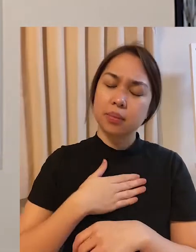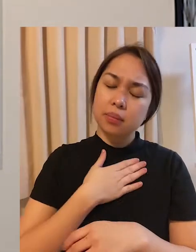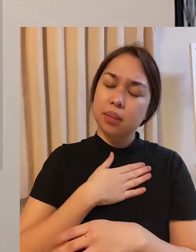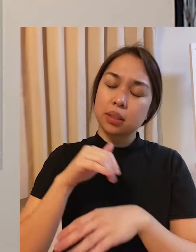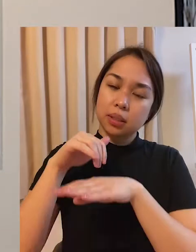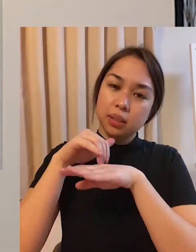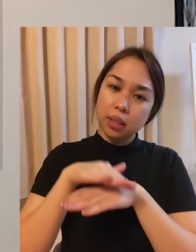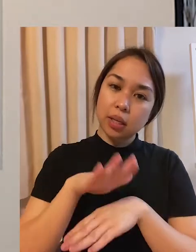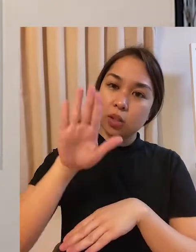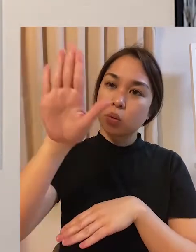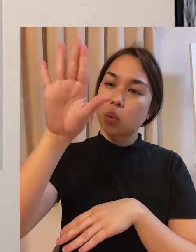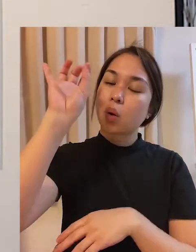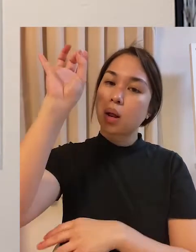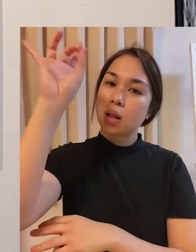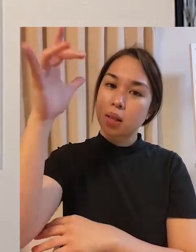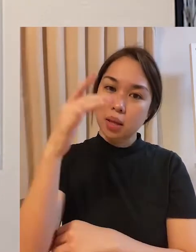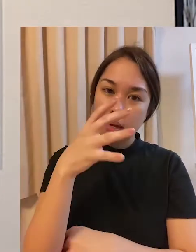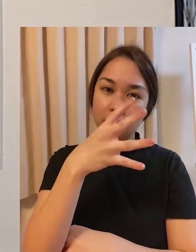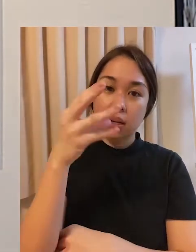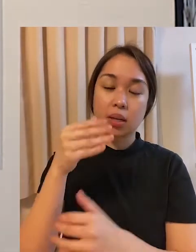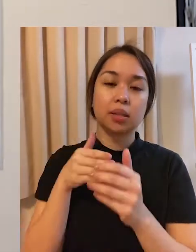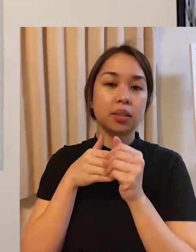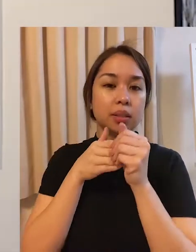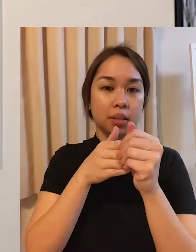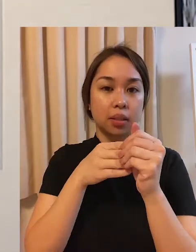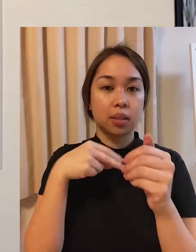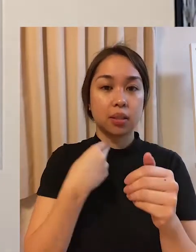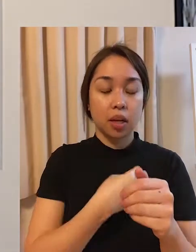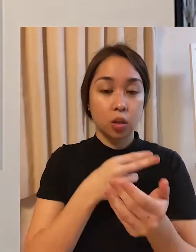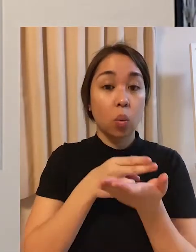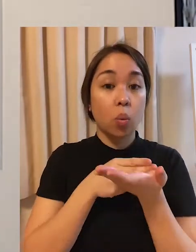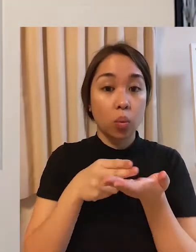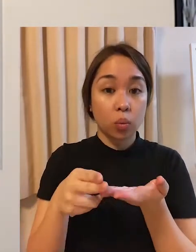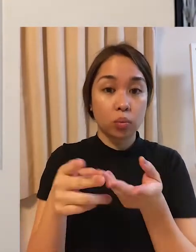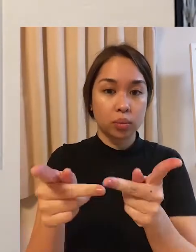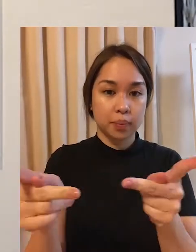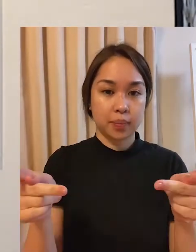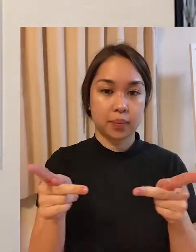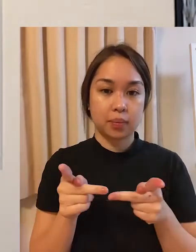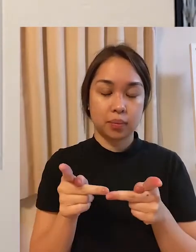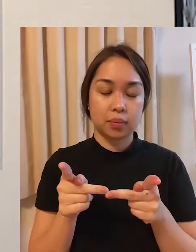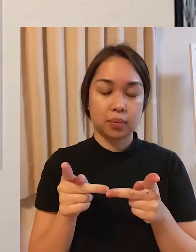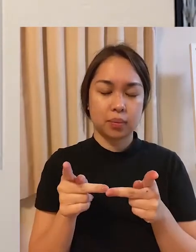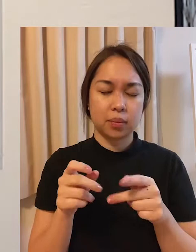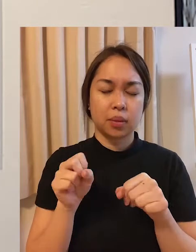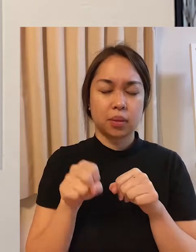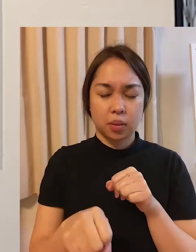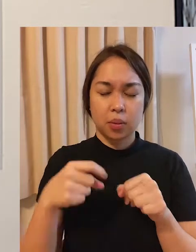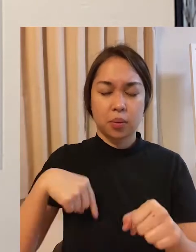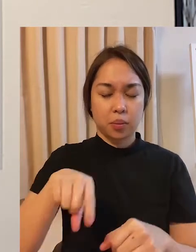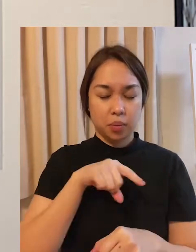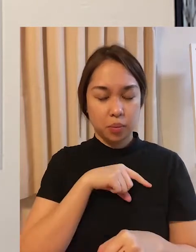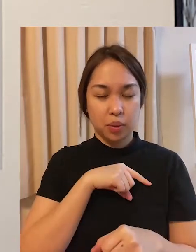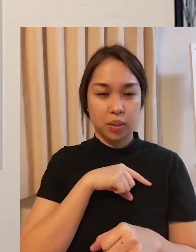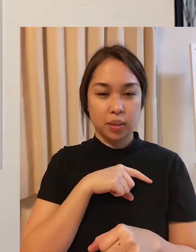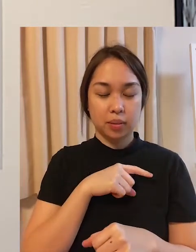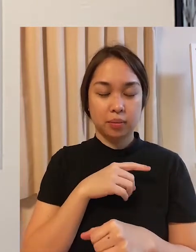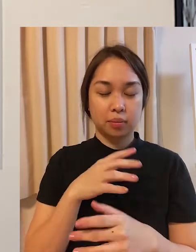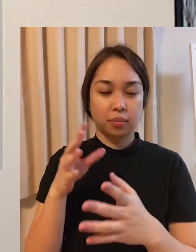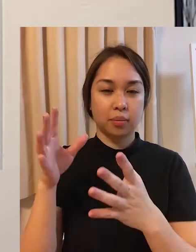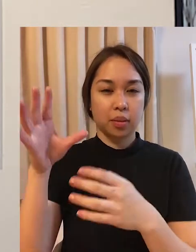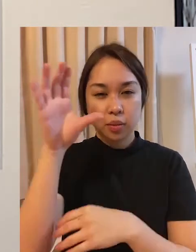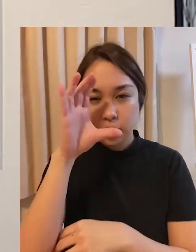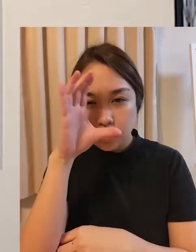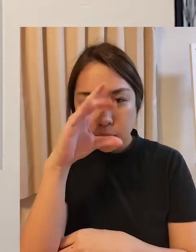truth. Let them lead us to Your holy place and Your dwelling, that we may pursue peace even when circumstances